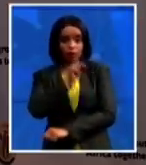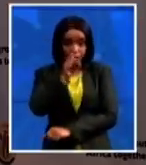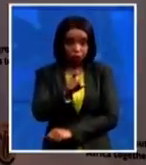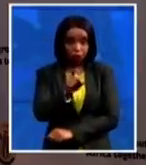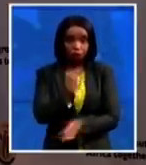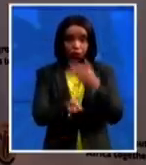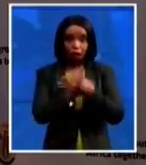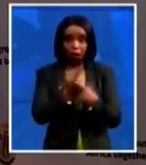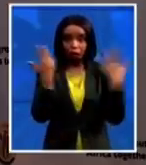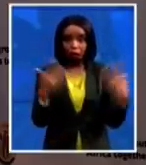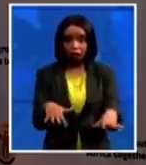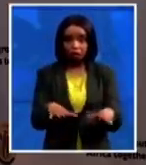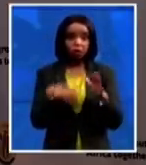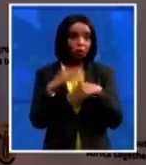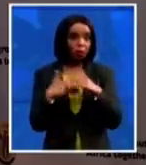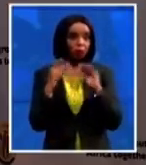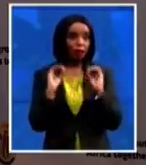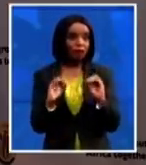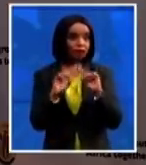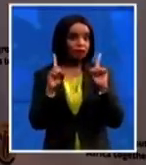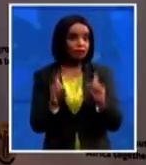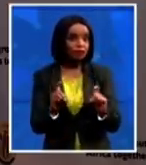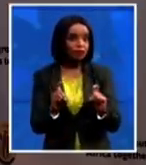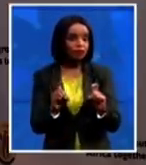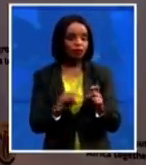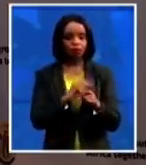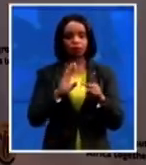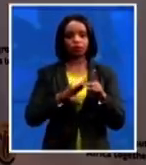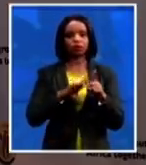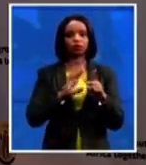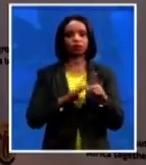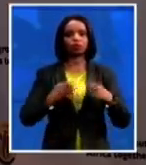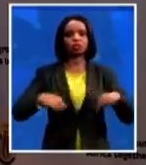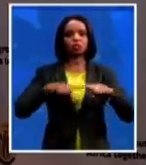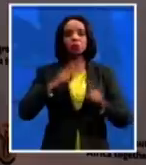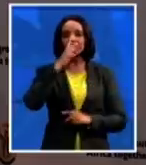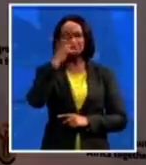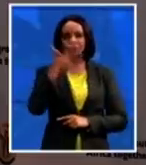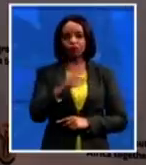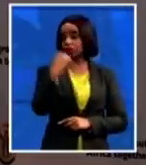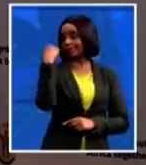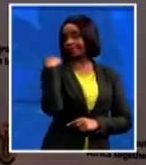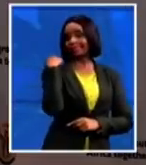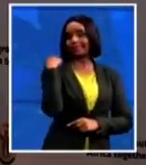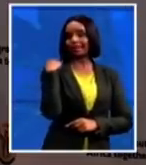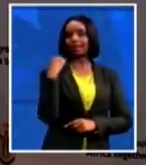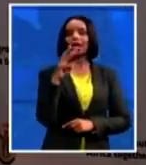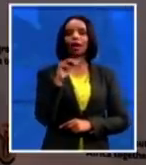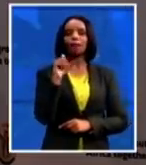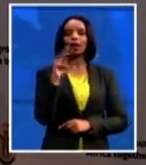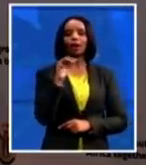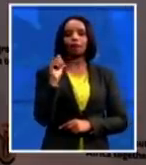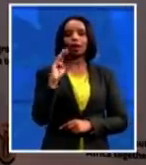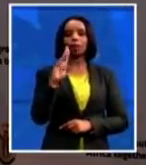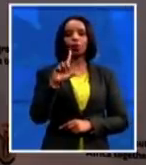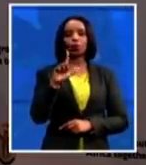we've recently seen, as in yesterday, that Mamuma Pisangagula, the Speaker of Parliament, has expressed concern over the fact that